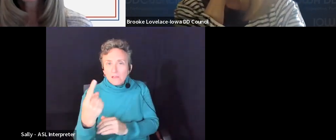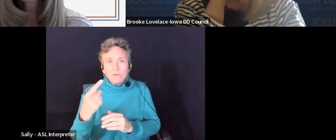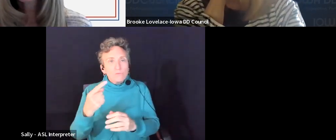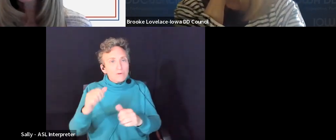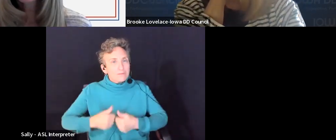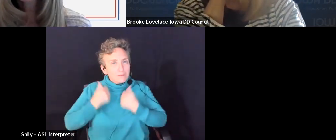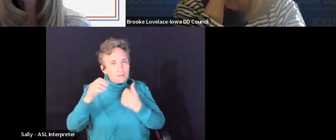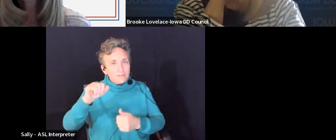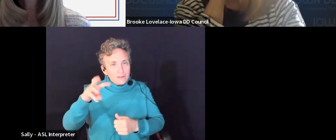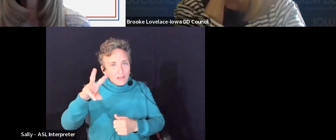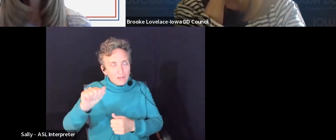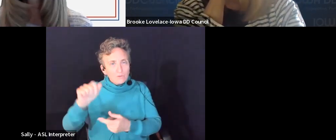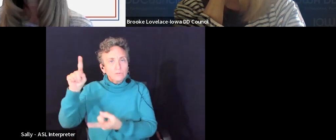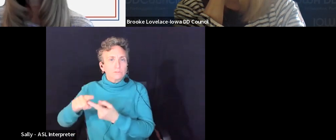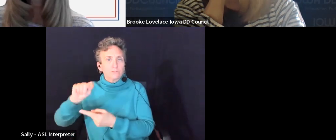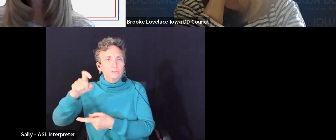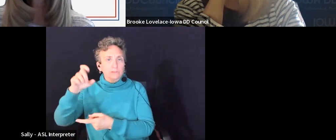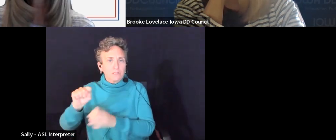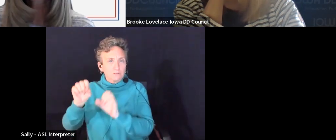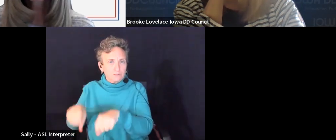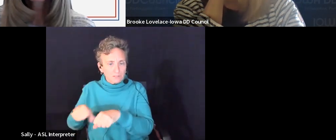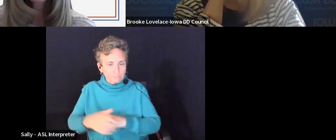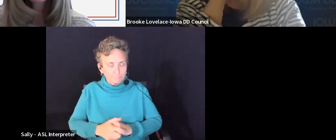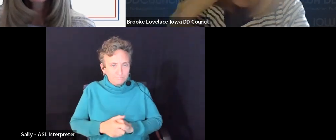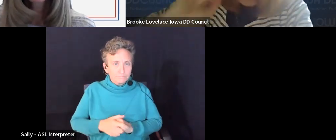tax deduction for their contributions.